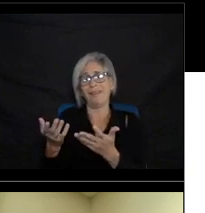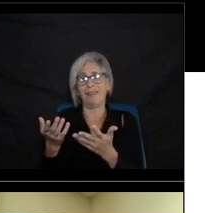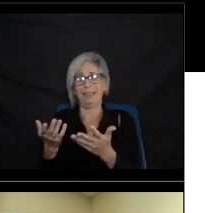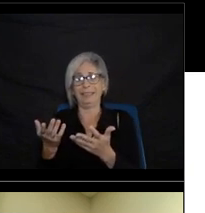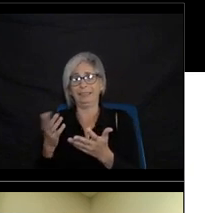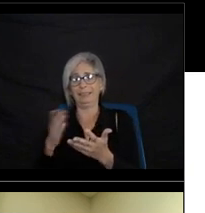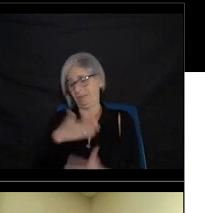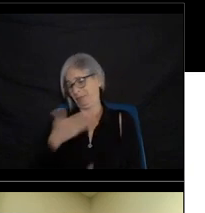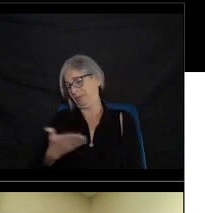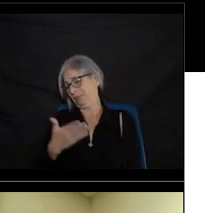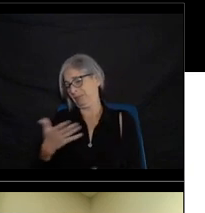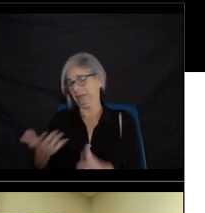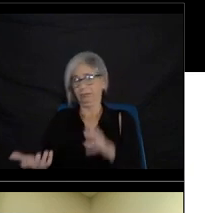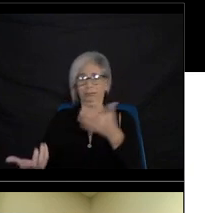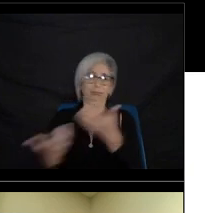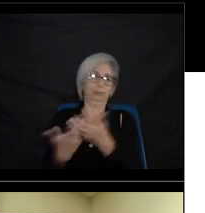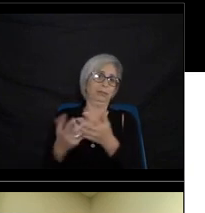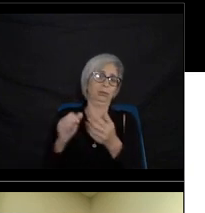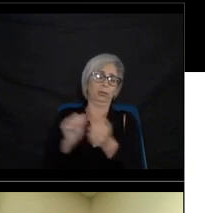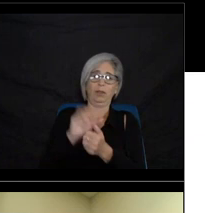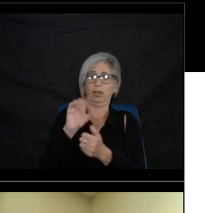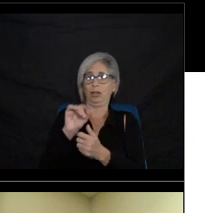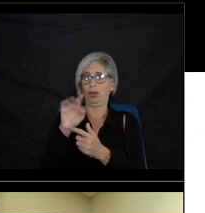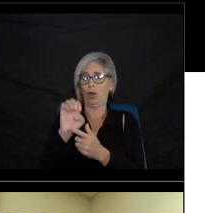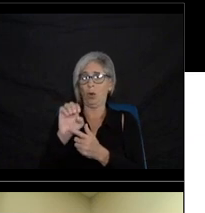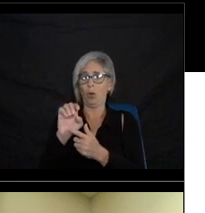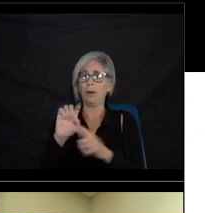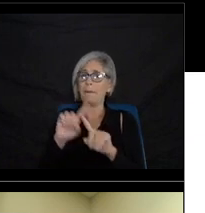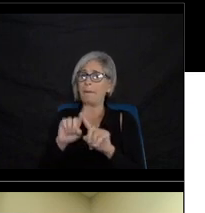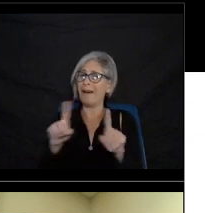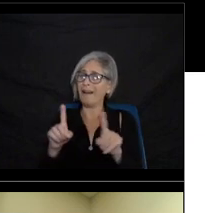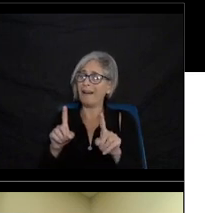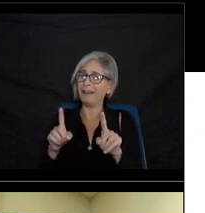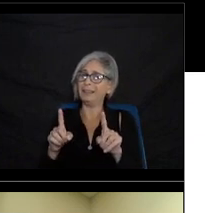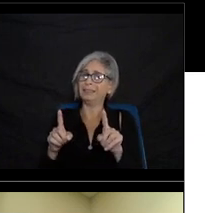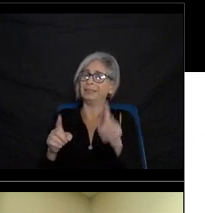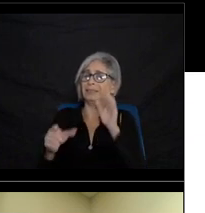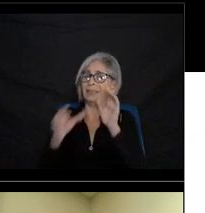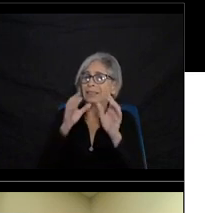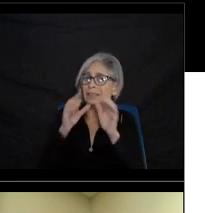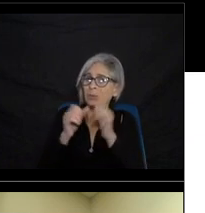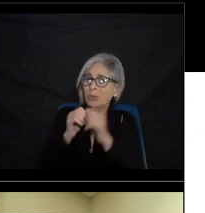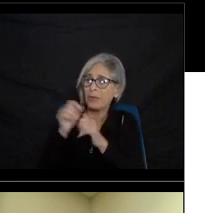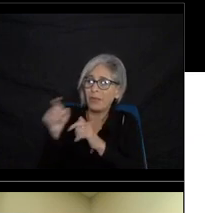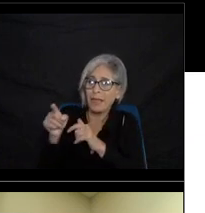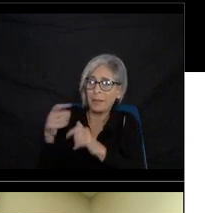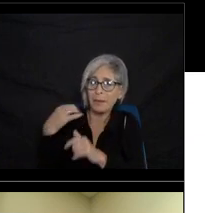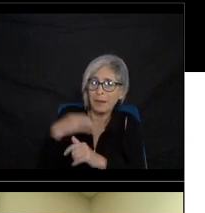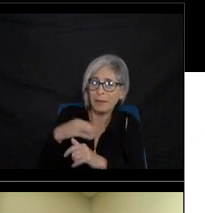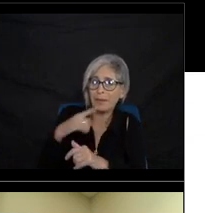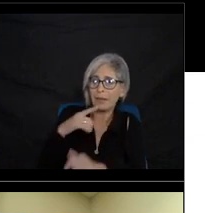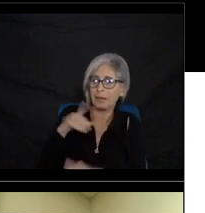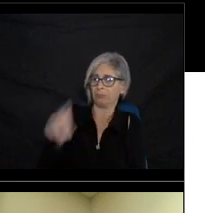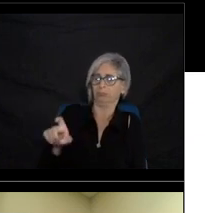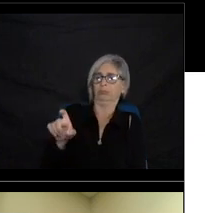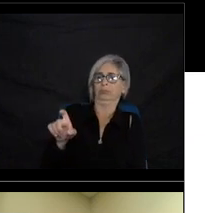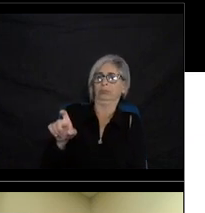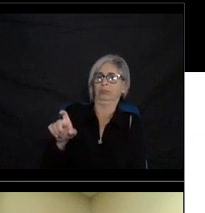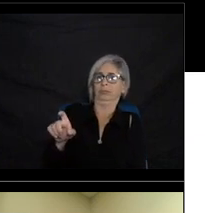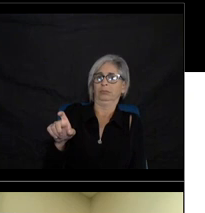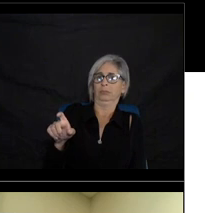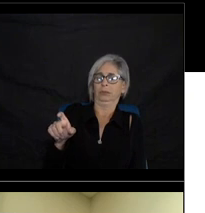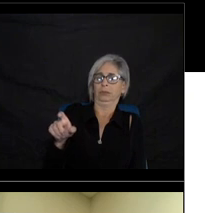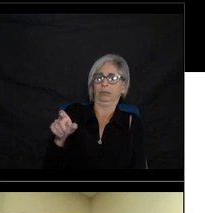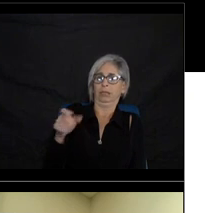you're evolving to in the code. But correspondingly, you may have an applicant that insists that they are only bound by